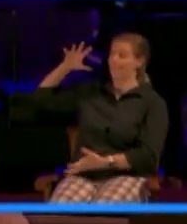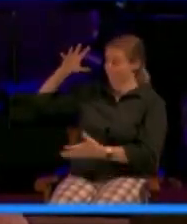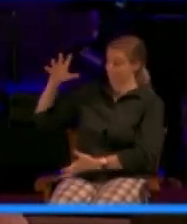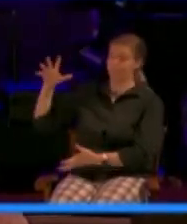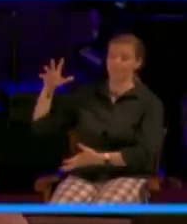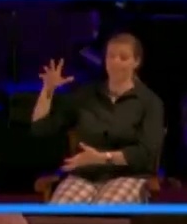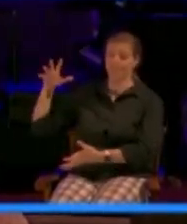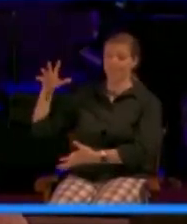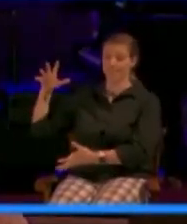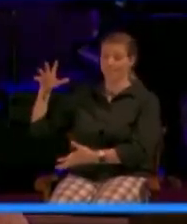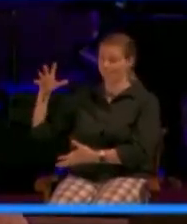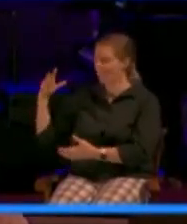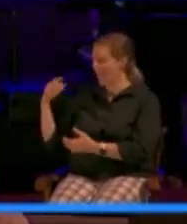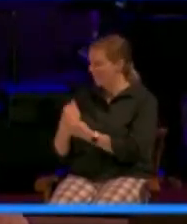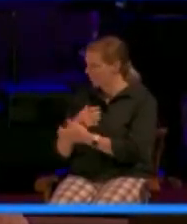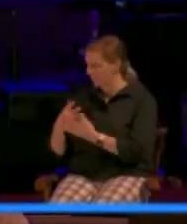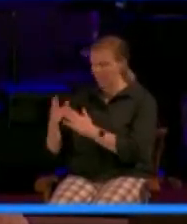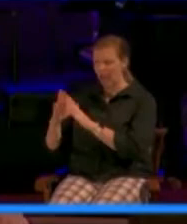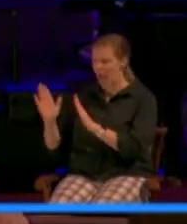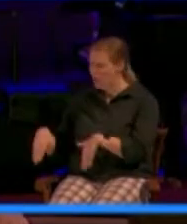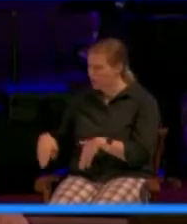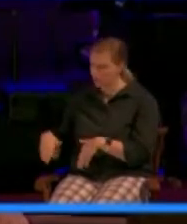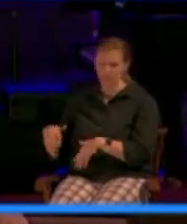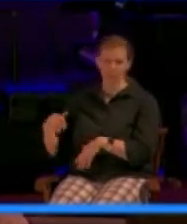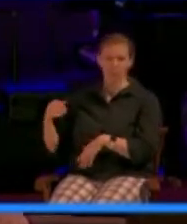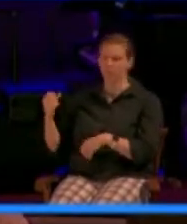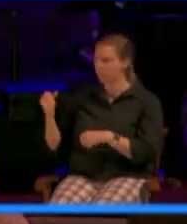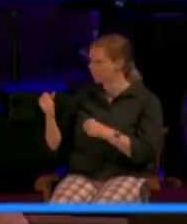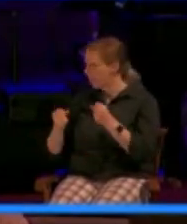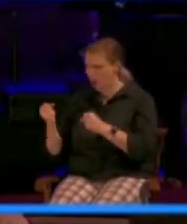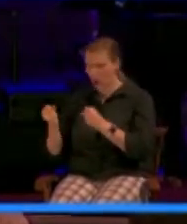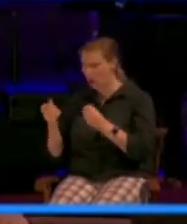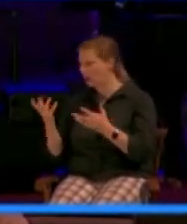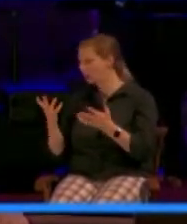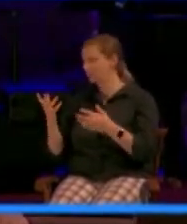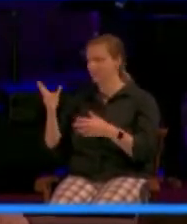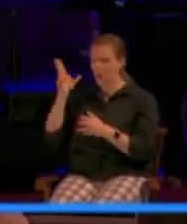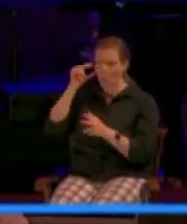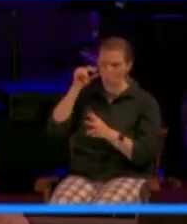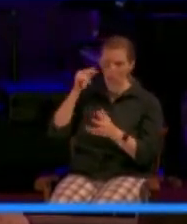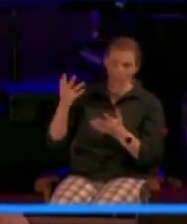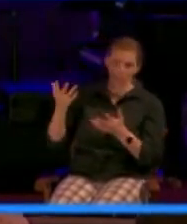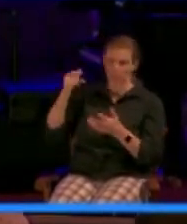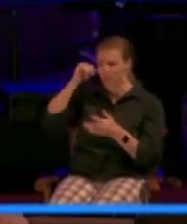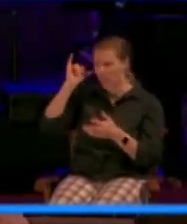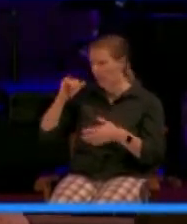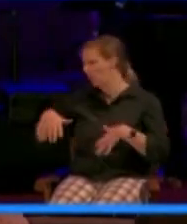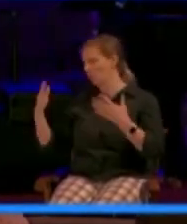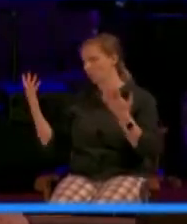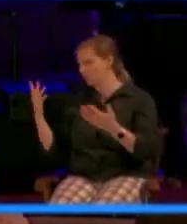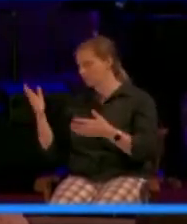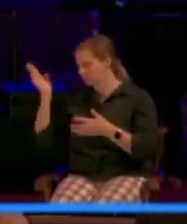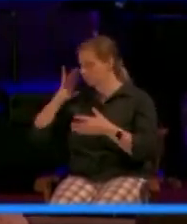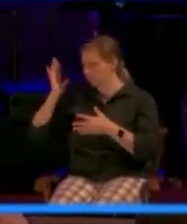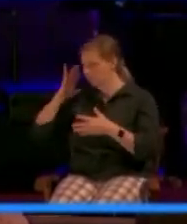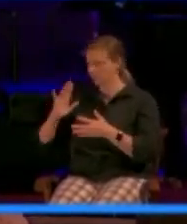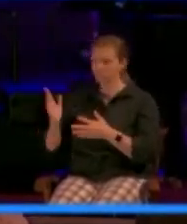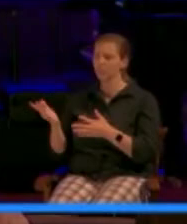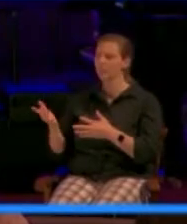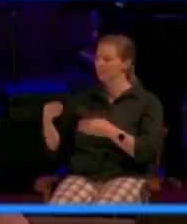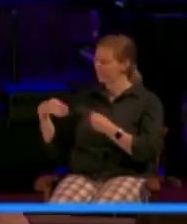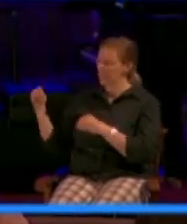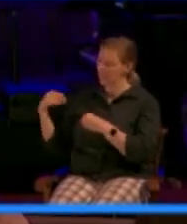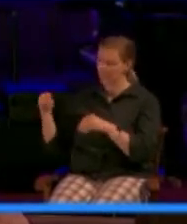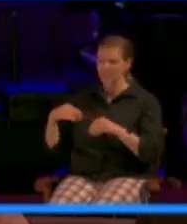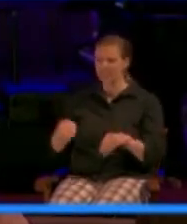means he sells his house. Didn't have cars then, but if he had one, he sold his car. He cashes in and liquidates his